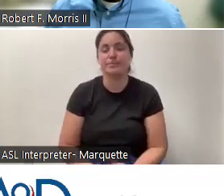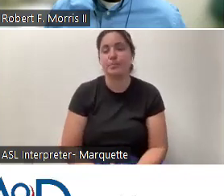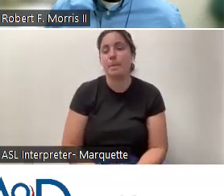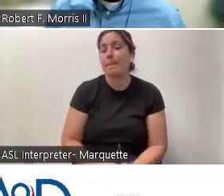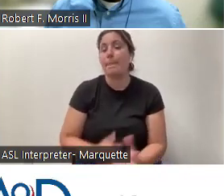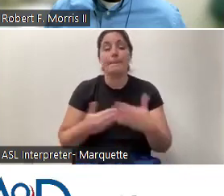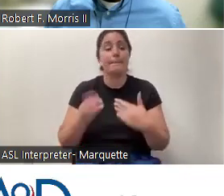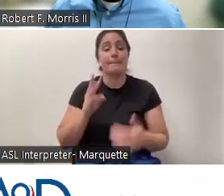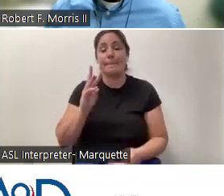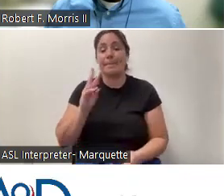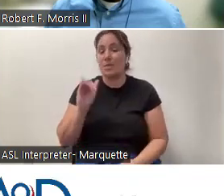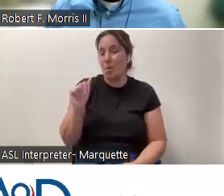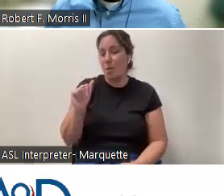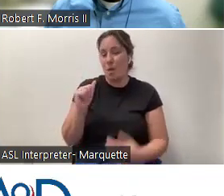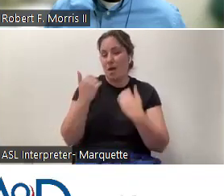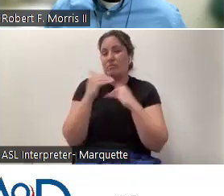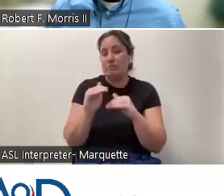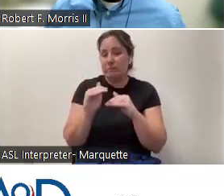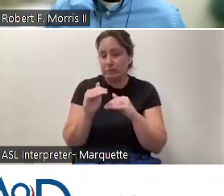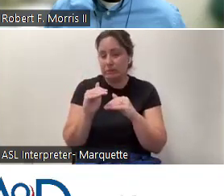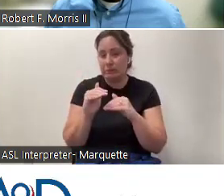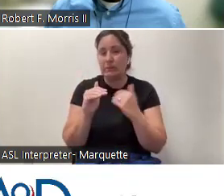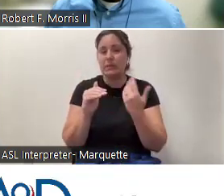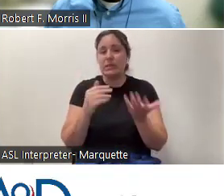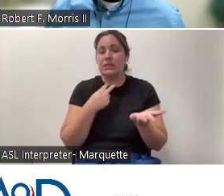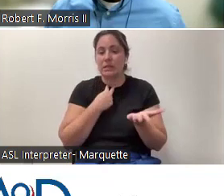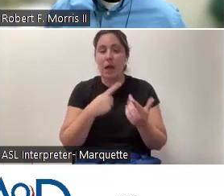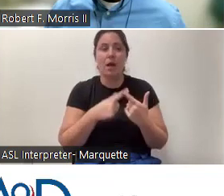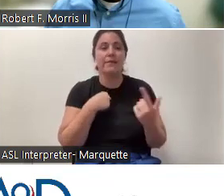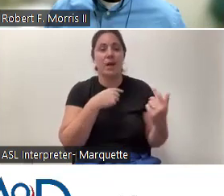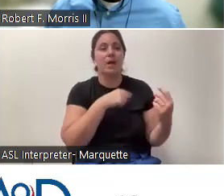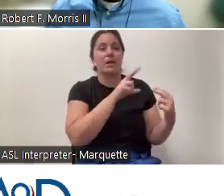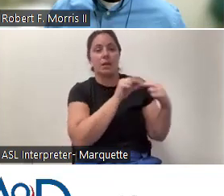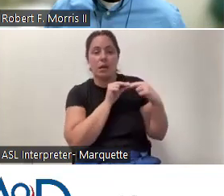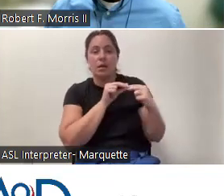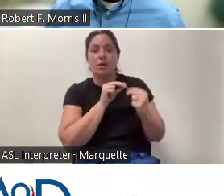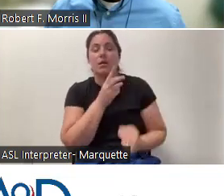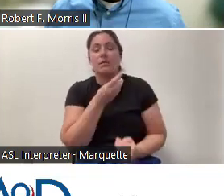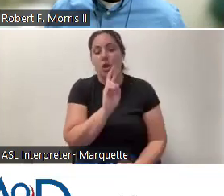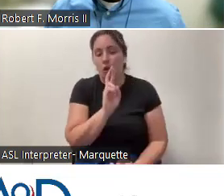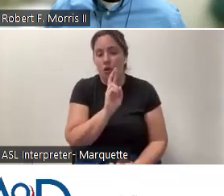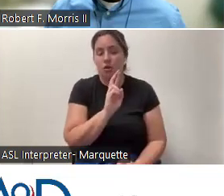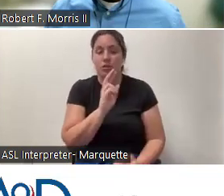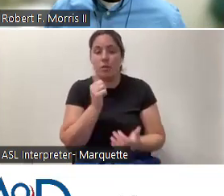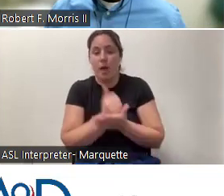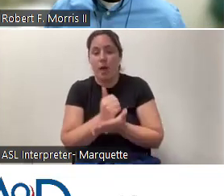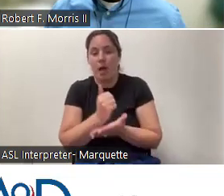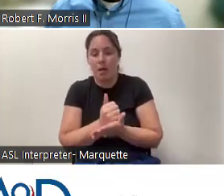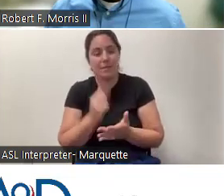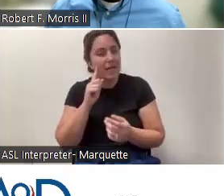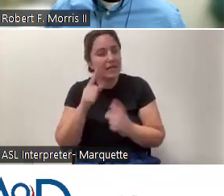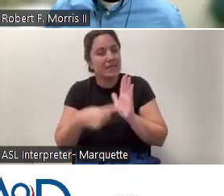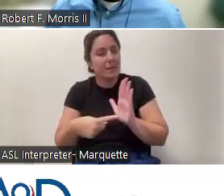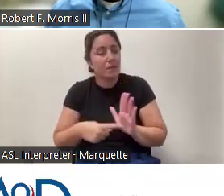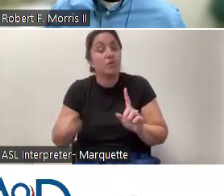WIOA restrictions might be too limiting. So those are some of the examples of when we send referrals, but as far